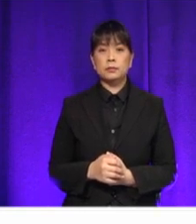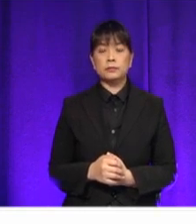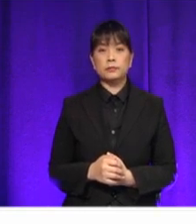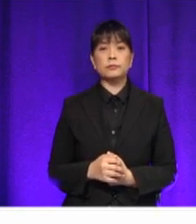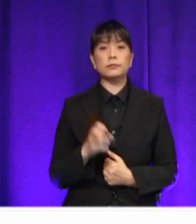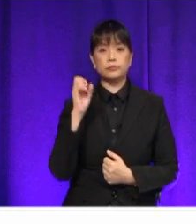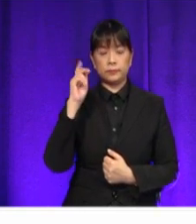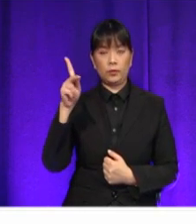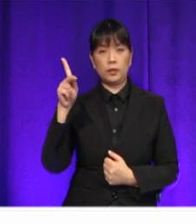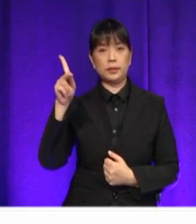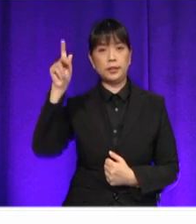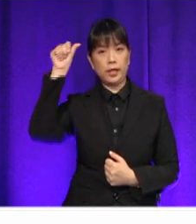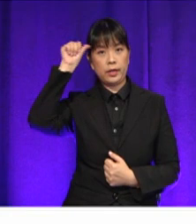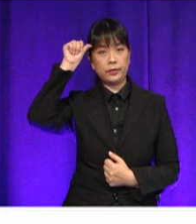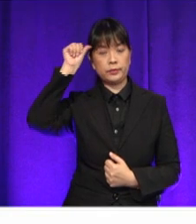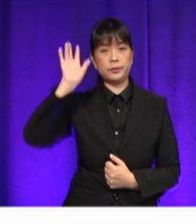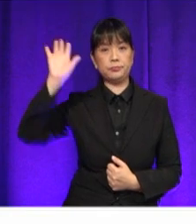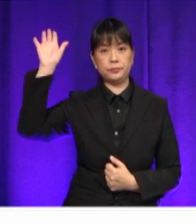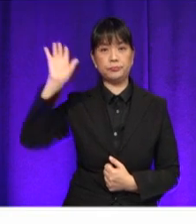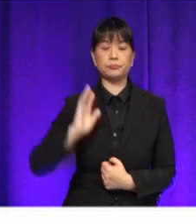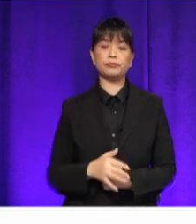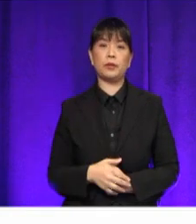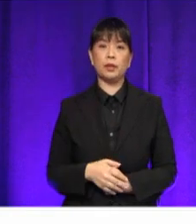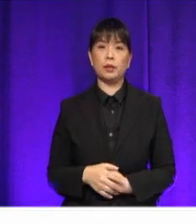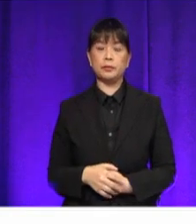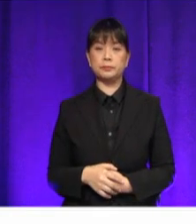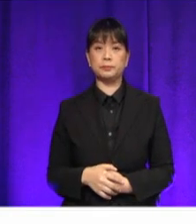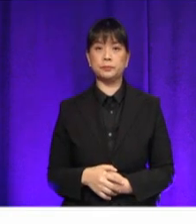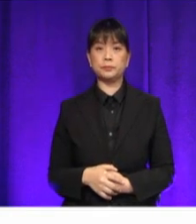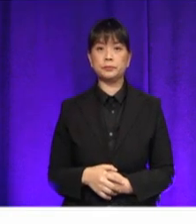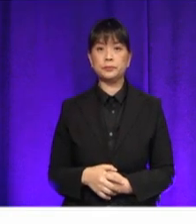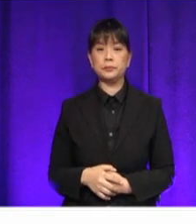All right, Okay, thank you very much, Ashraf. Off you go.